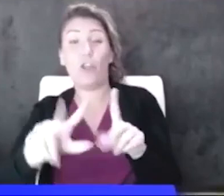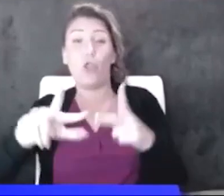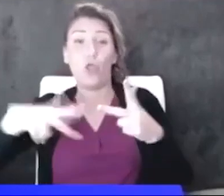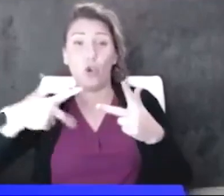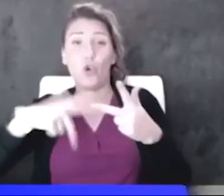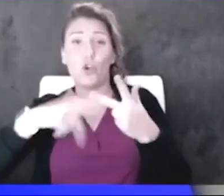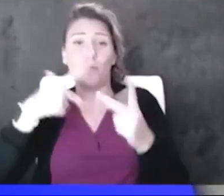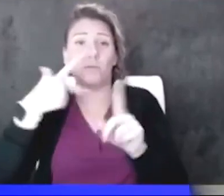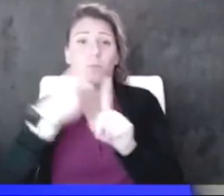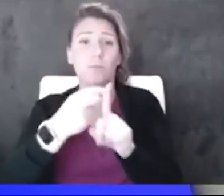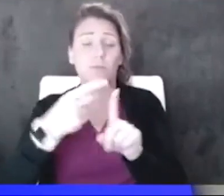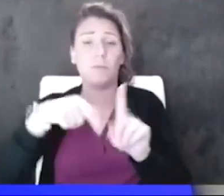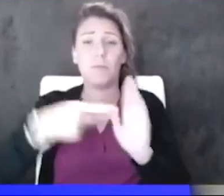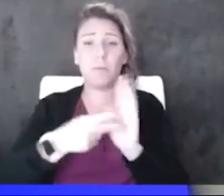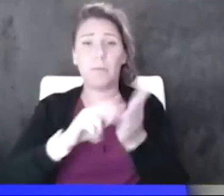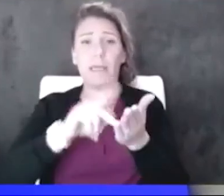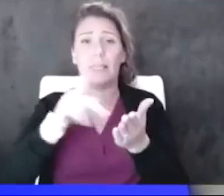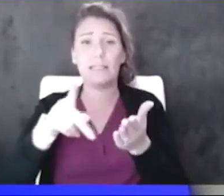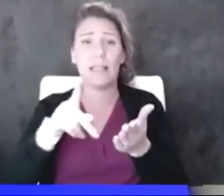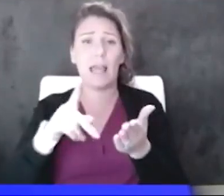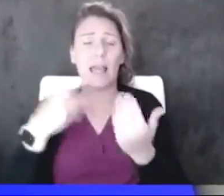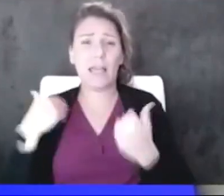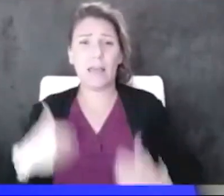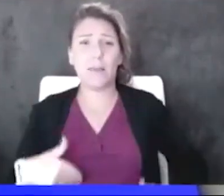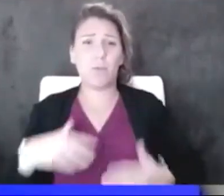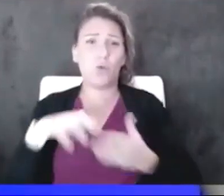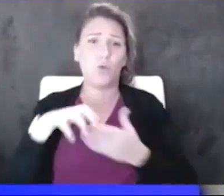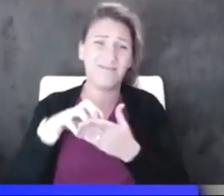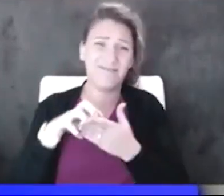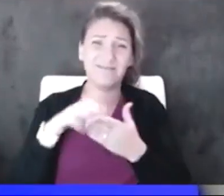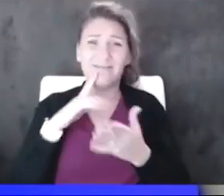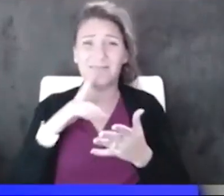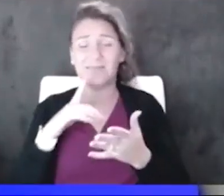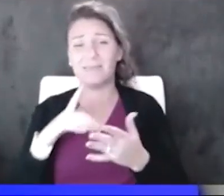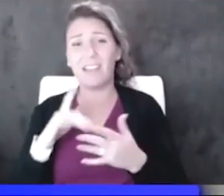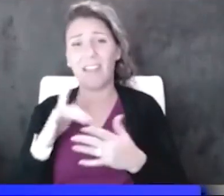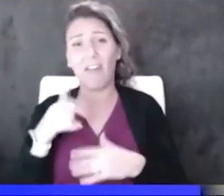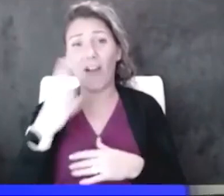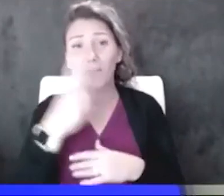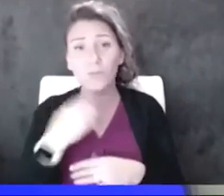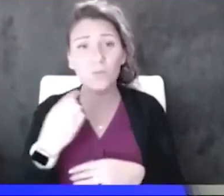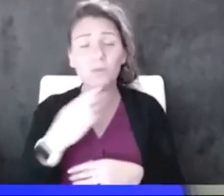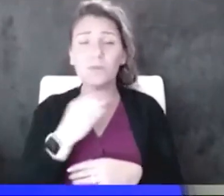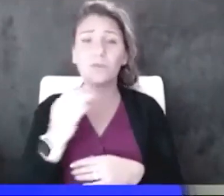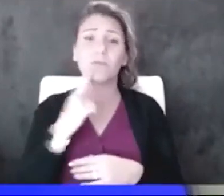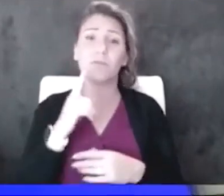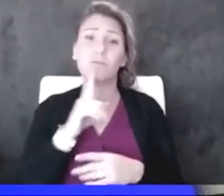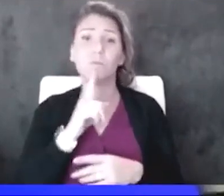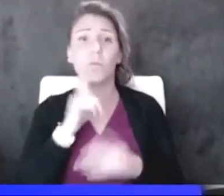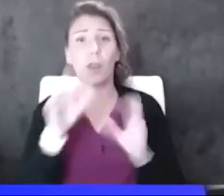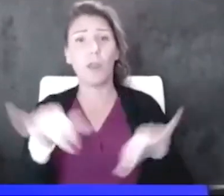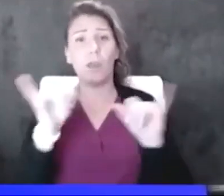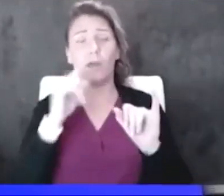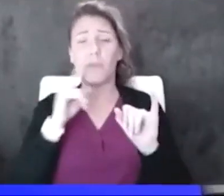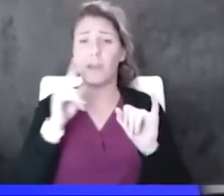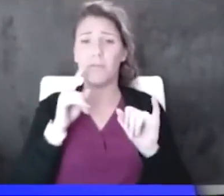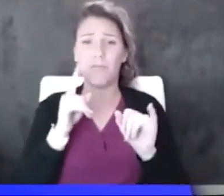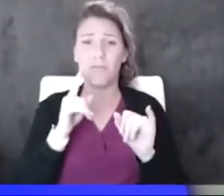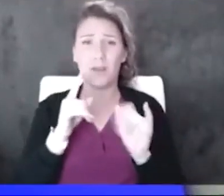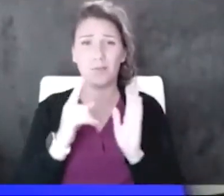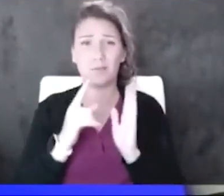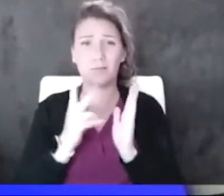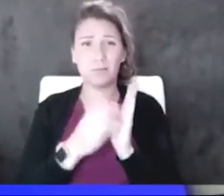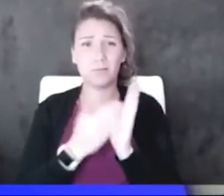in that immunocompromised state. So they're, and it's very common that I'm looking through them, they have significant cardiac